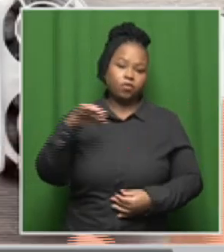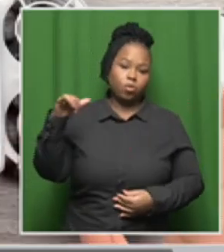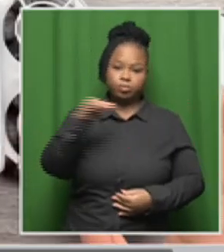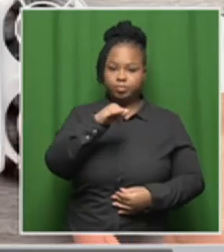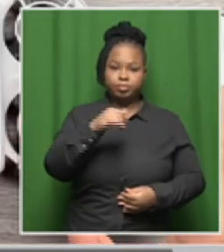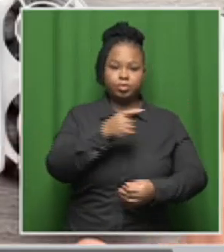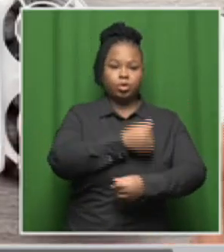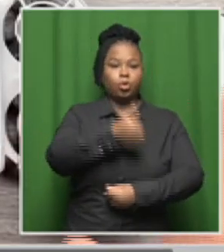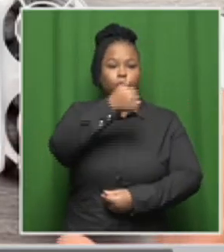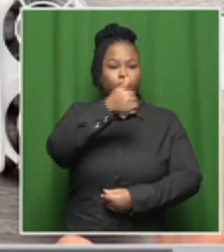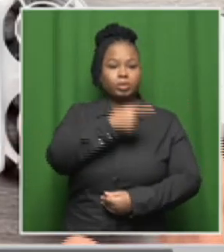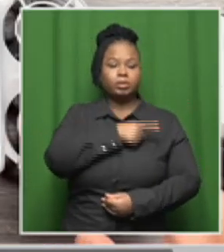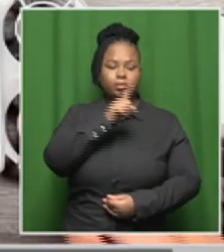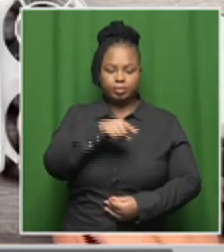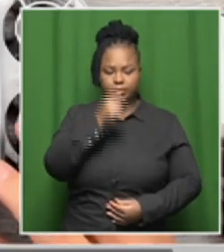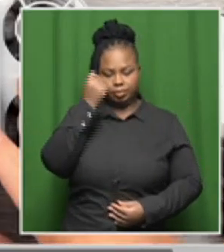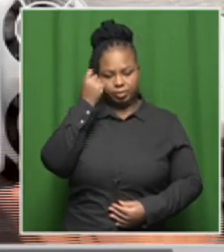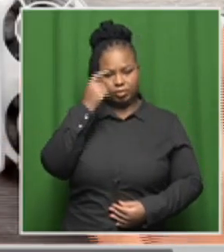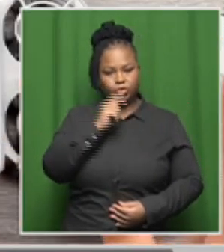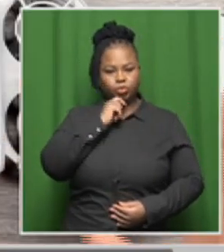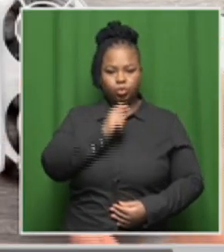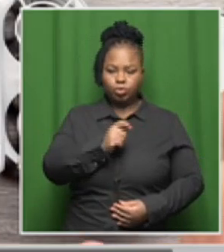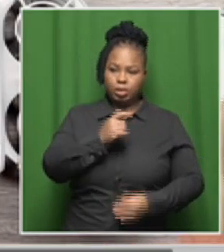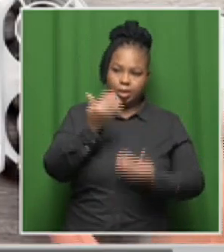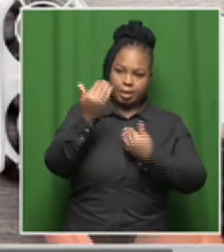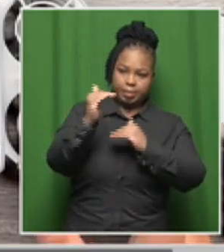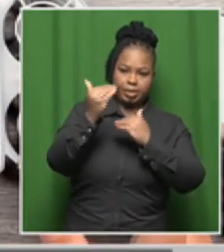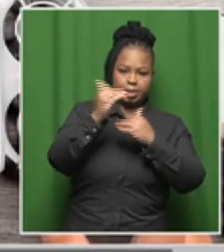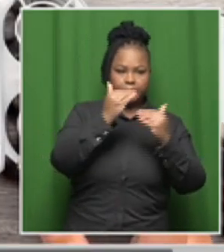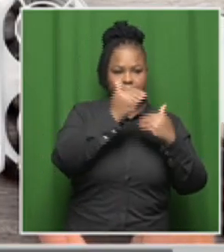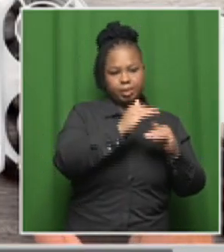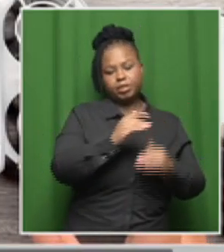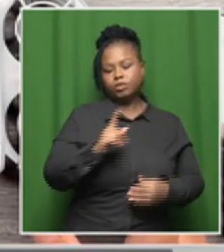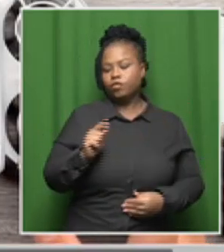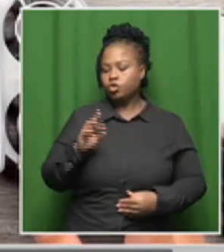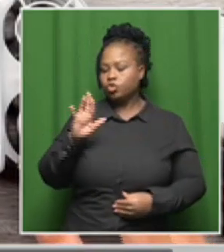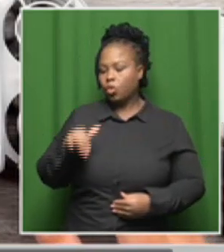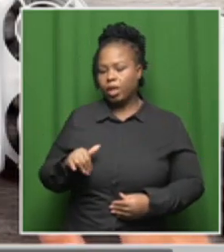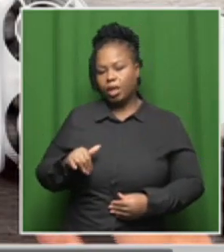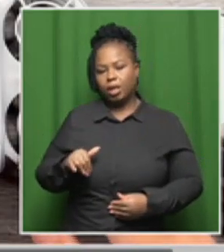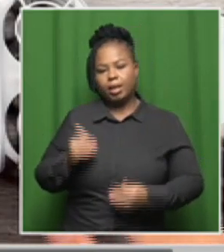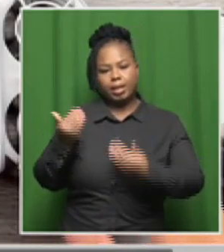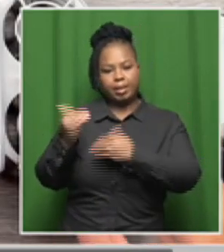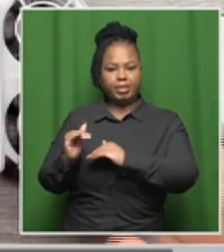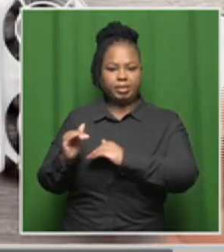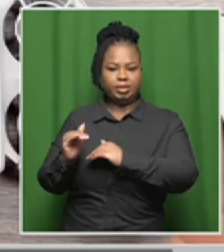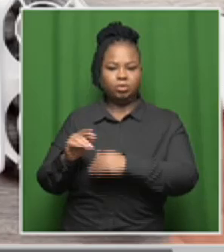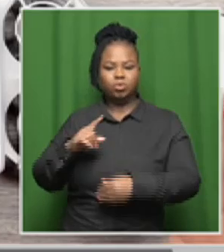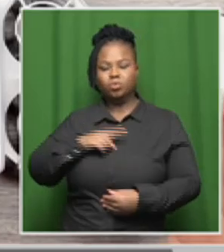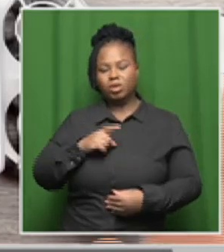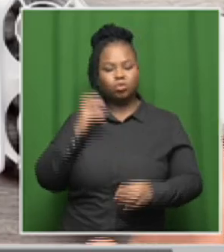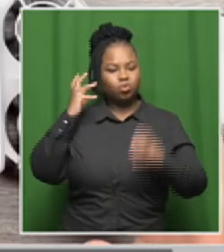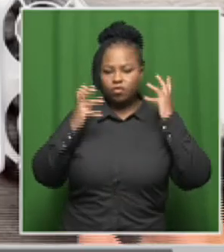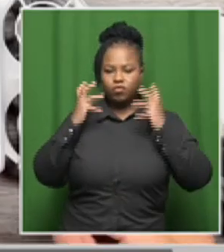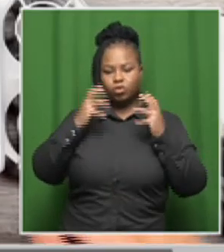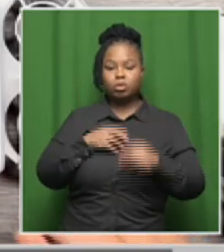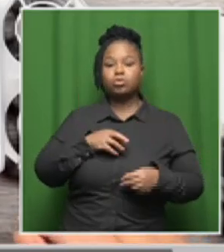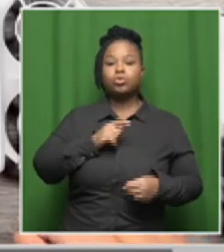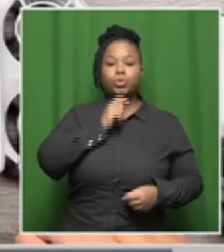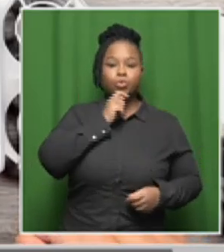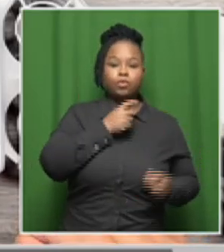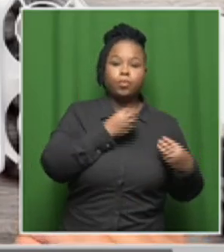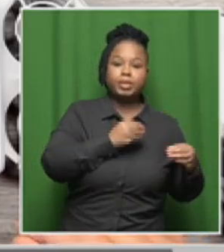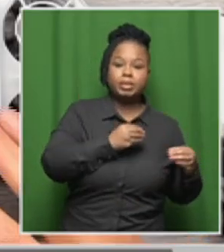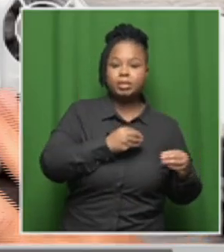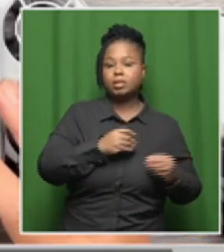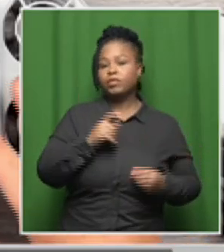understand the parameters within which toy drones are flown. Remember the confusion with toys and proper drones. But I also